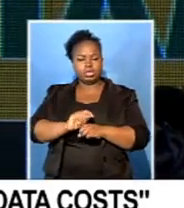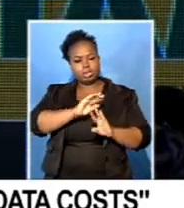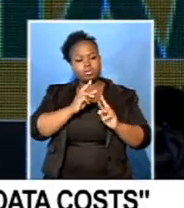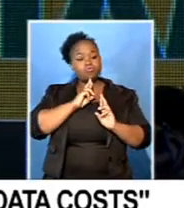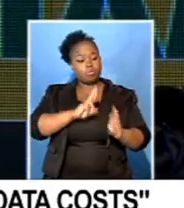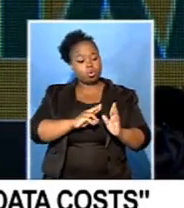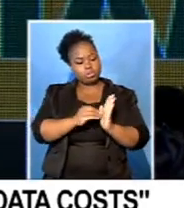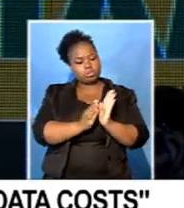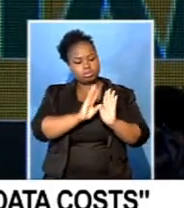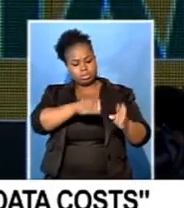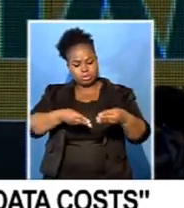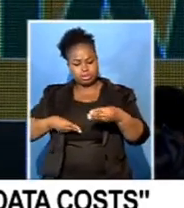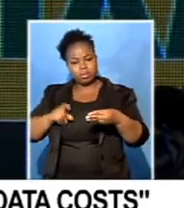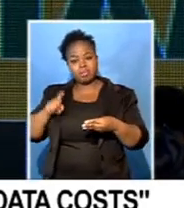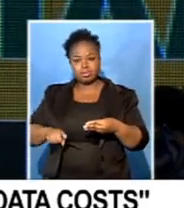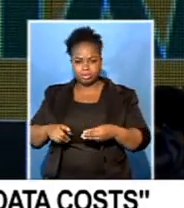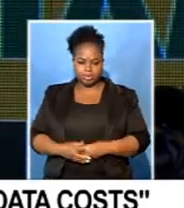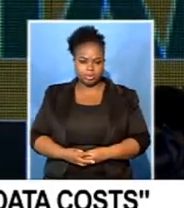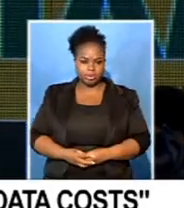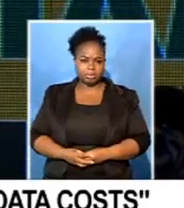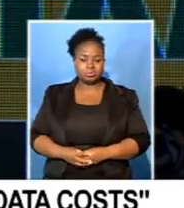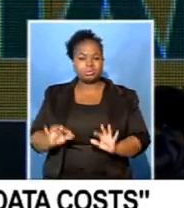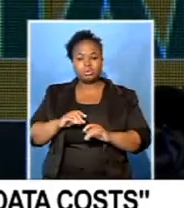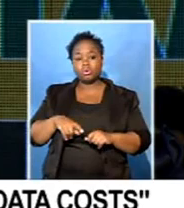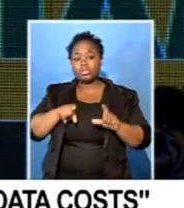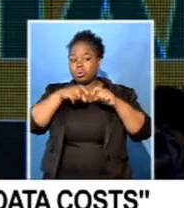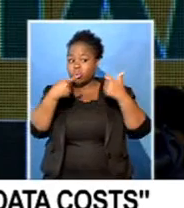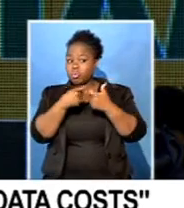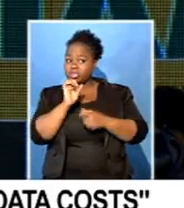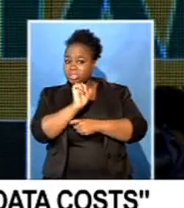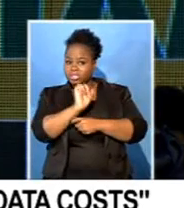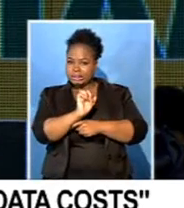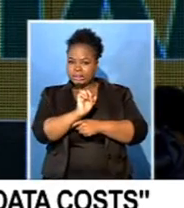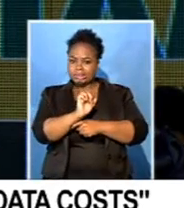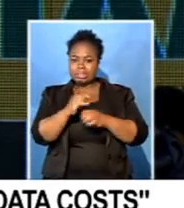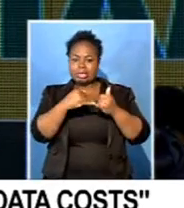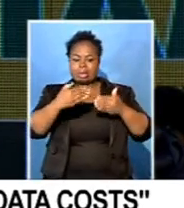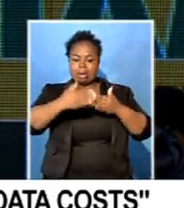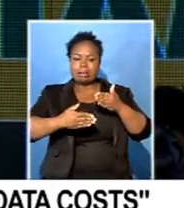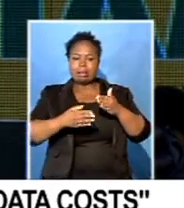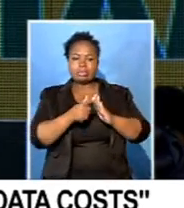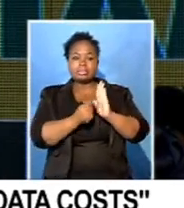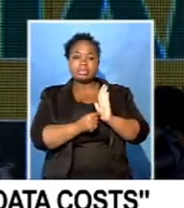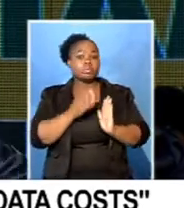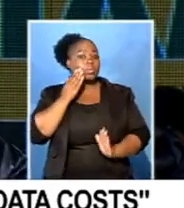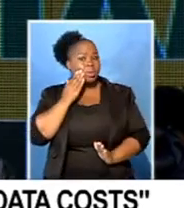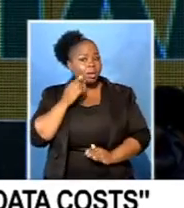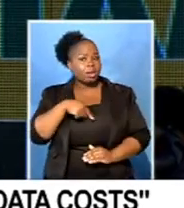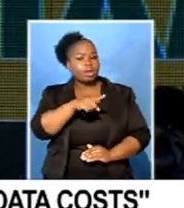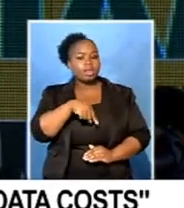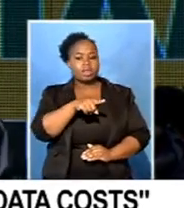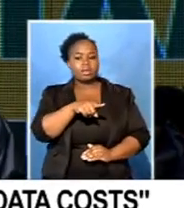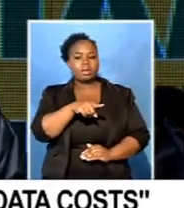The deadline for the Commission to complete its work